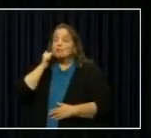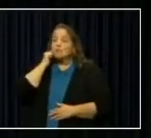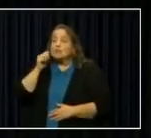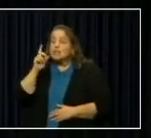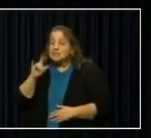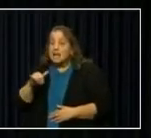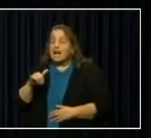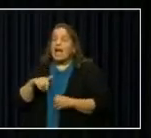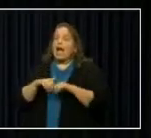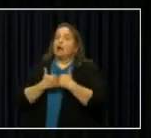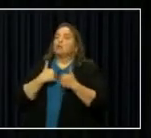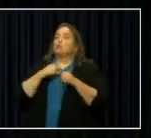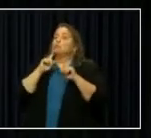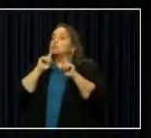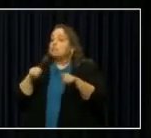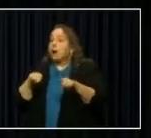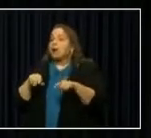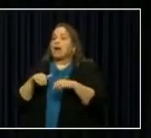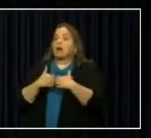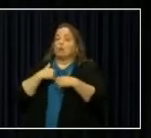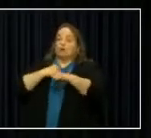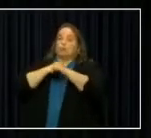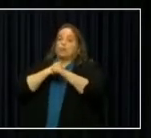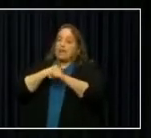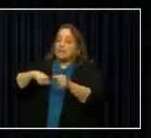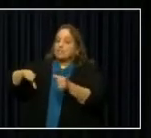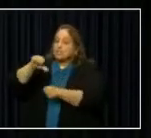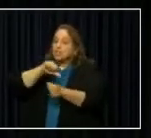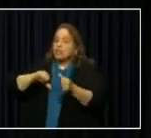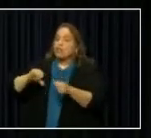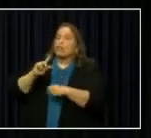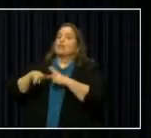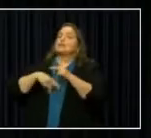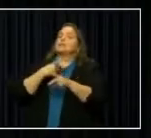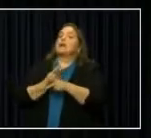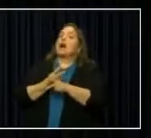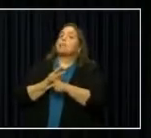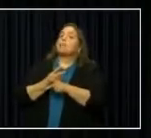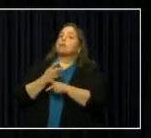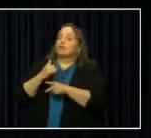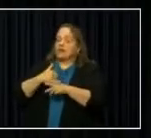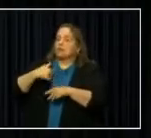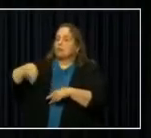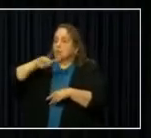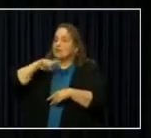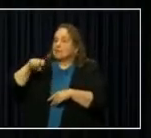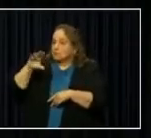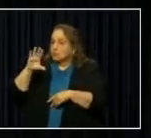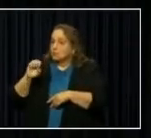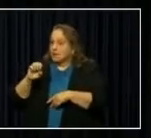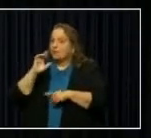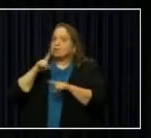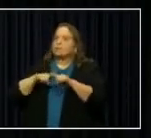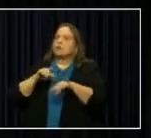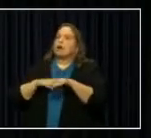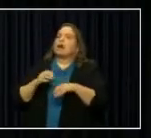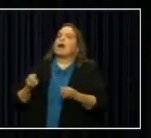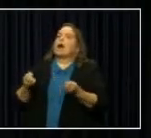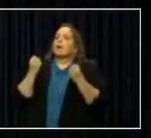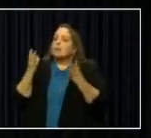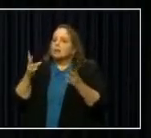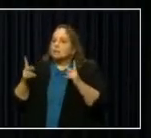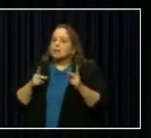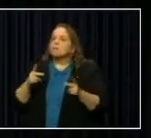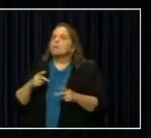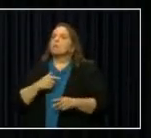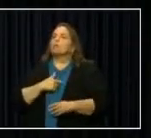how we respond, how we protect each other, the type of neighbor that we are going to be is going to depend on how many people